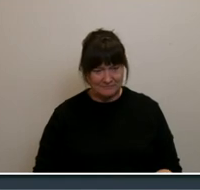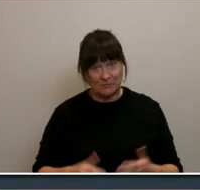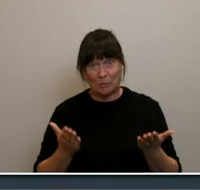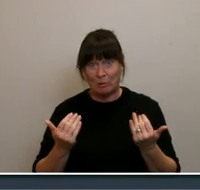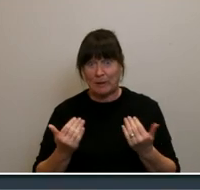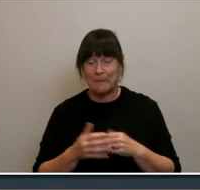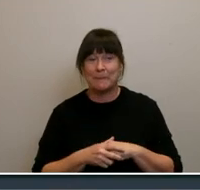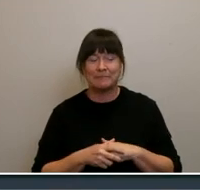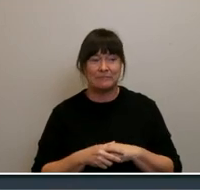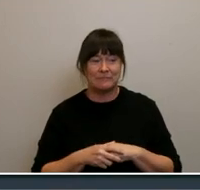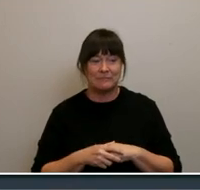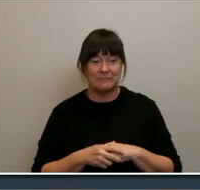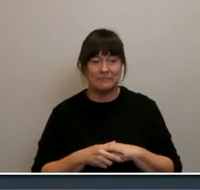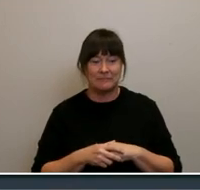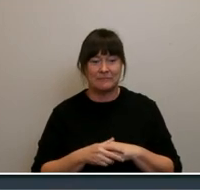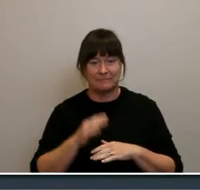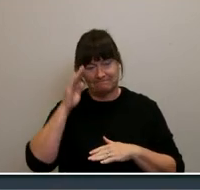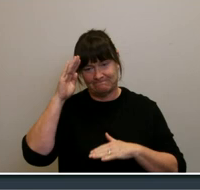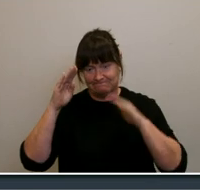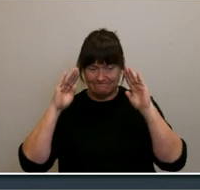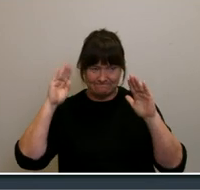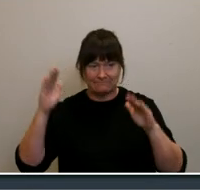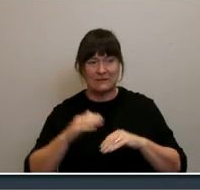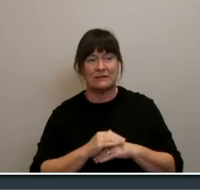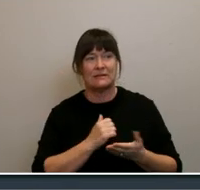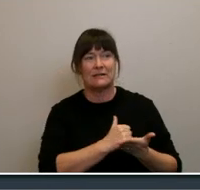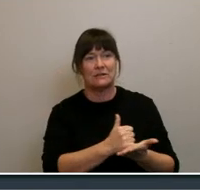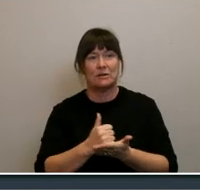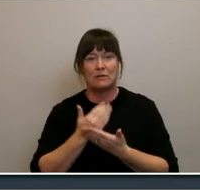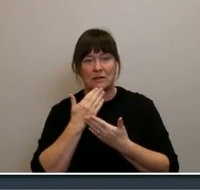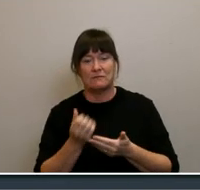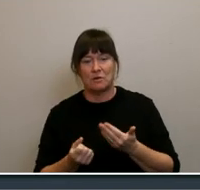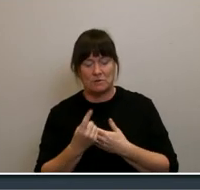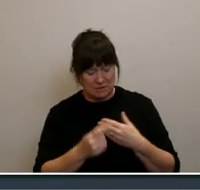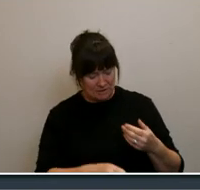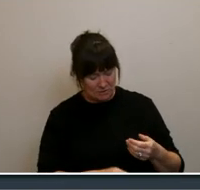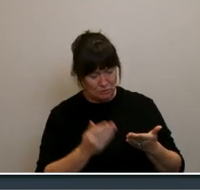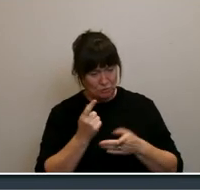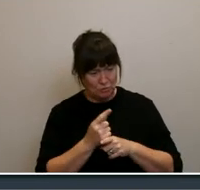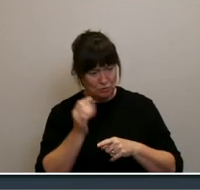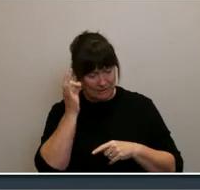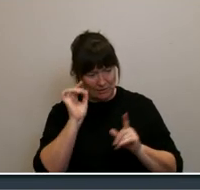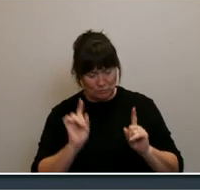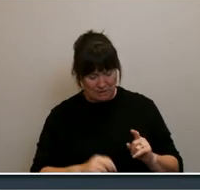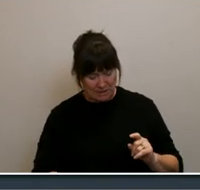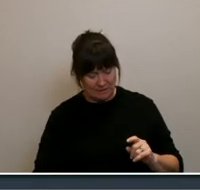Welcome, Forbes. Tēnā koutou katoa. Thank you for the opportunity to speak to the council today.